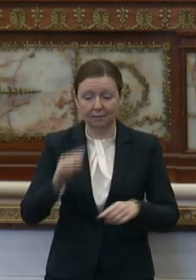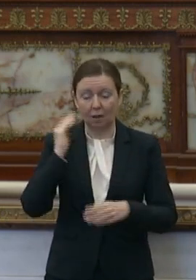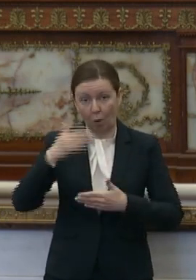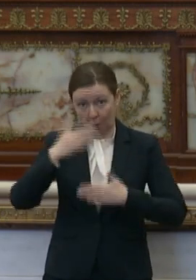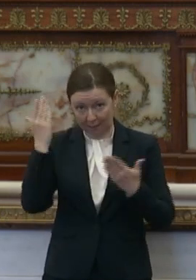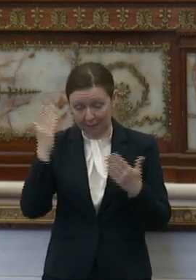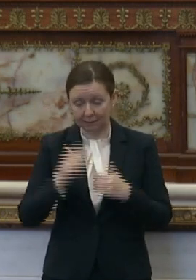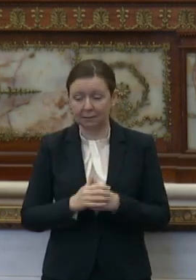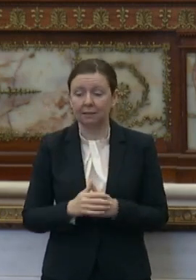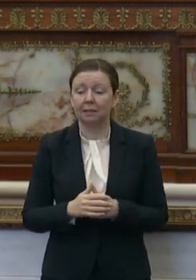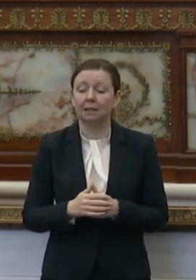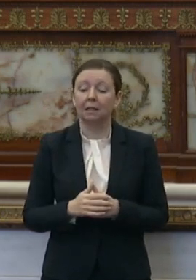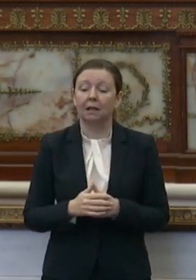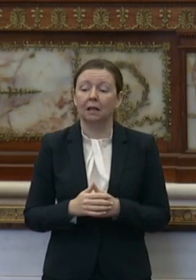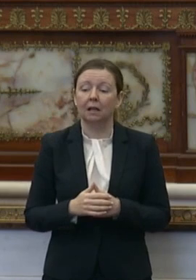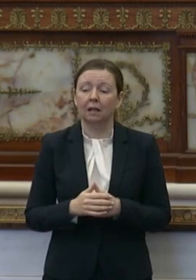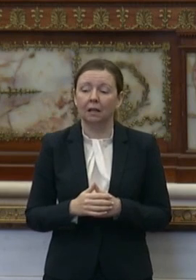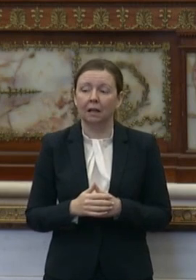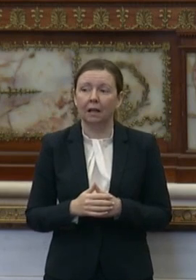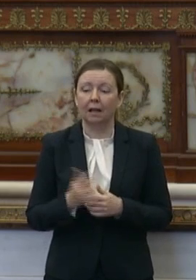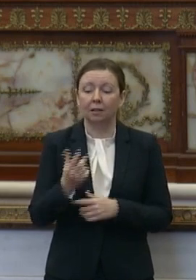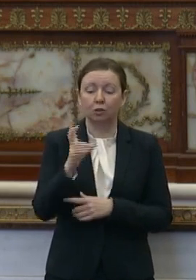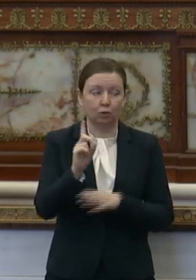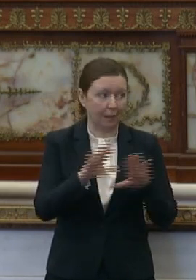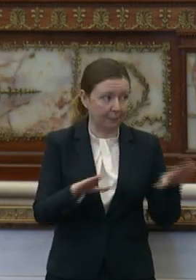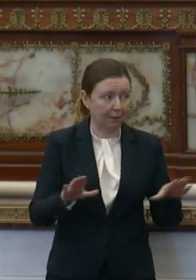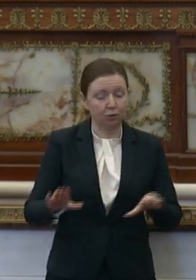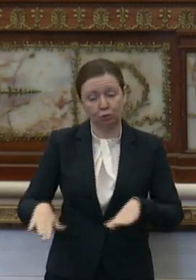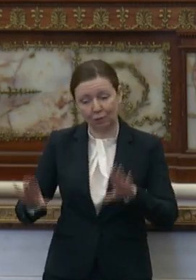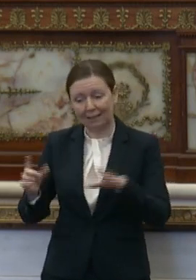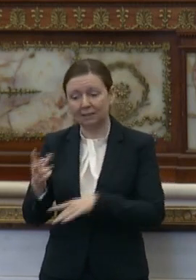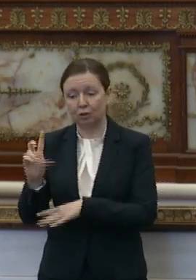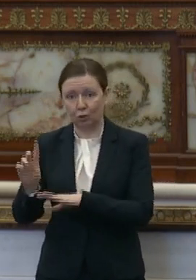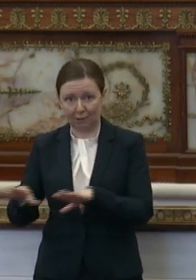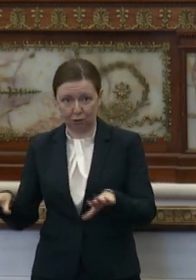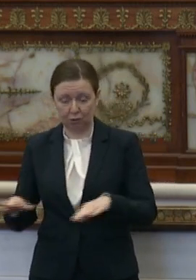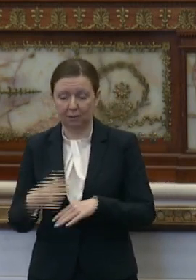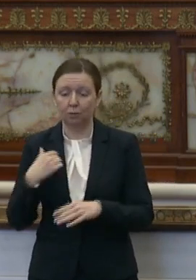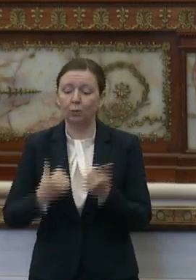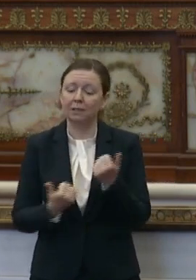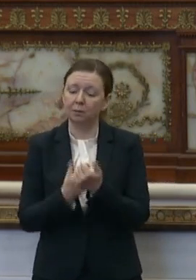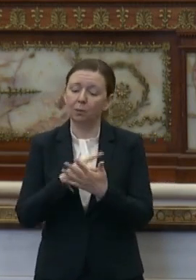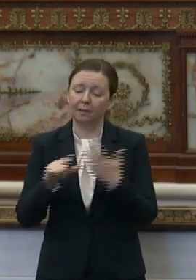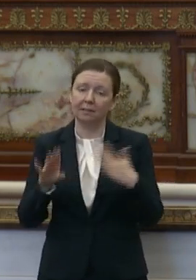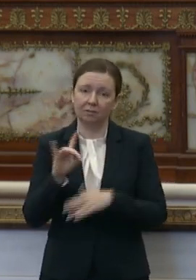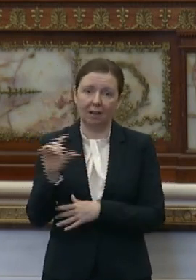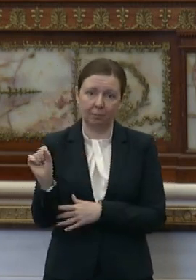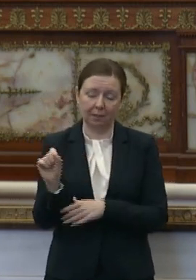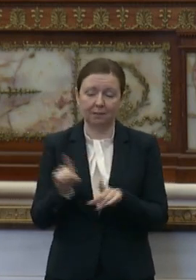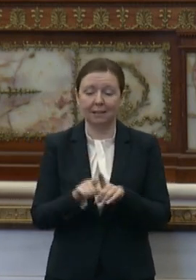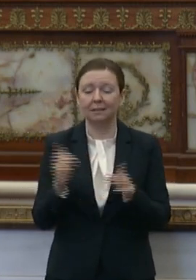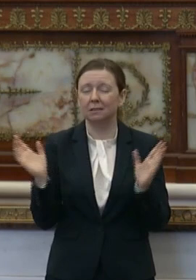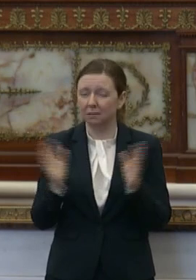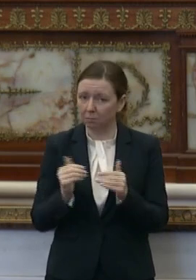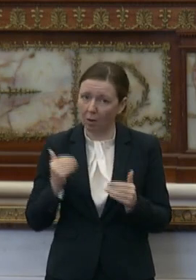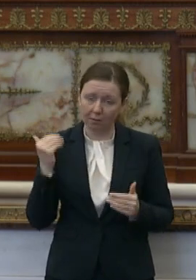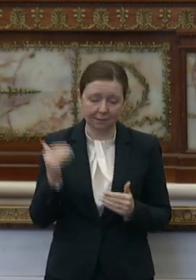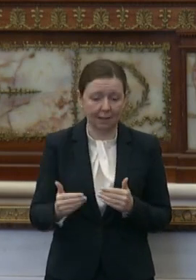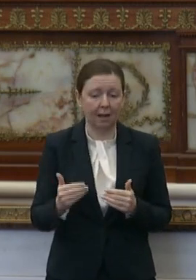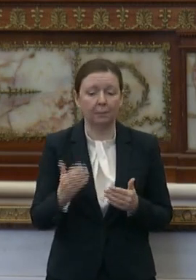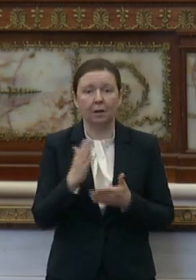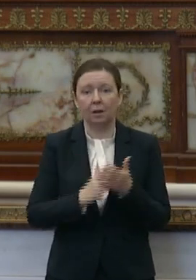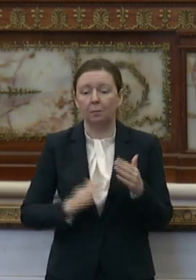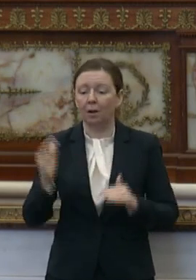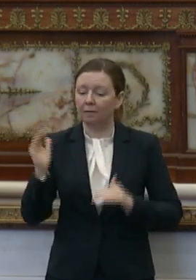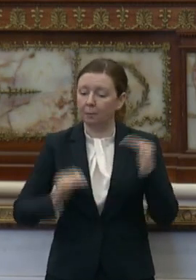homelessness, and grandparents raising grandchildren. We support these 5 bills as a small step, part of a